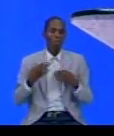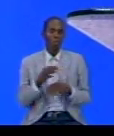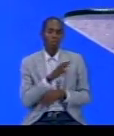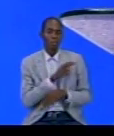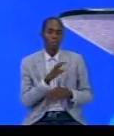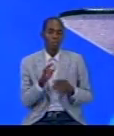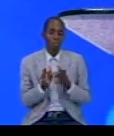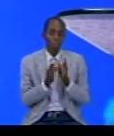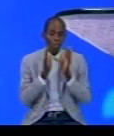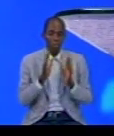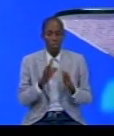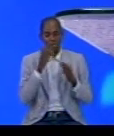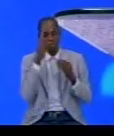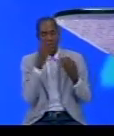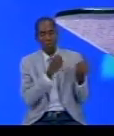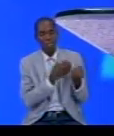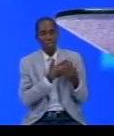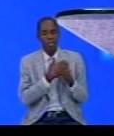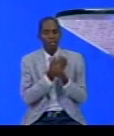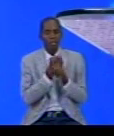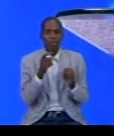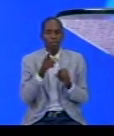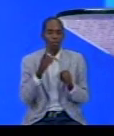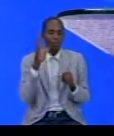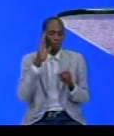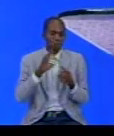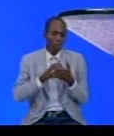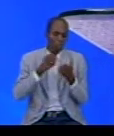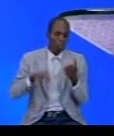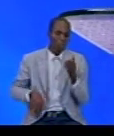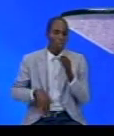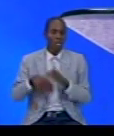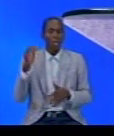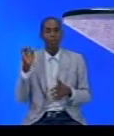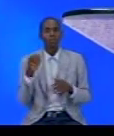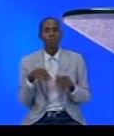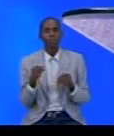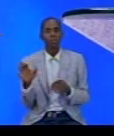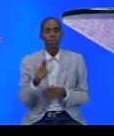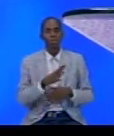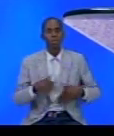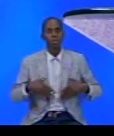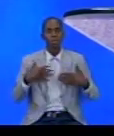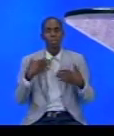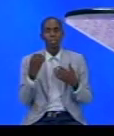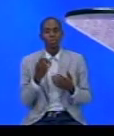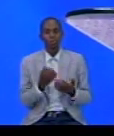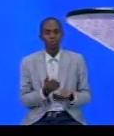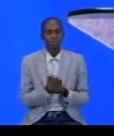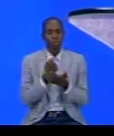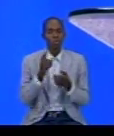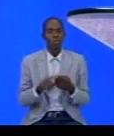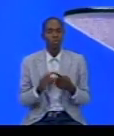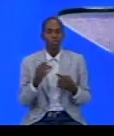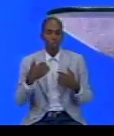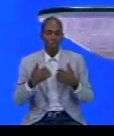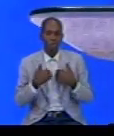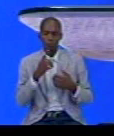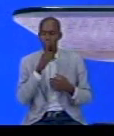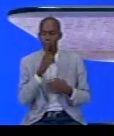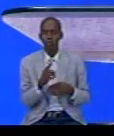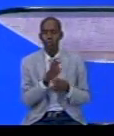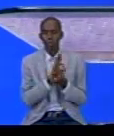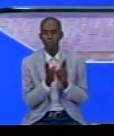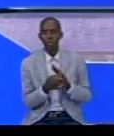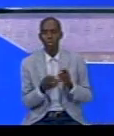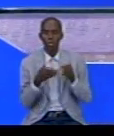and salvation, you root that out of their lives and you lead them to real repentance and restoration, and you